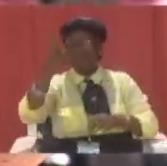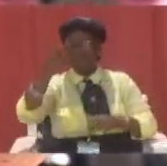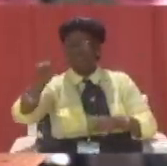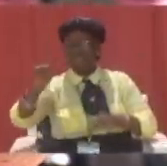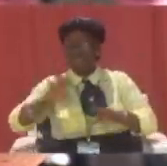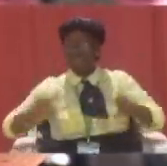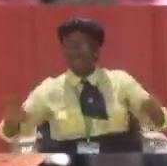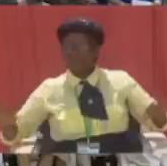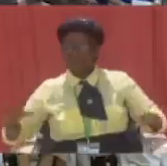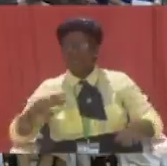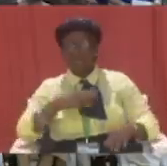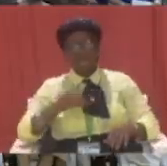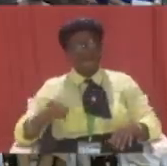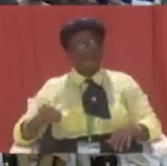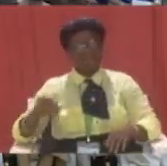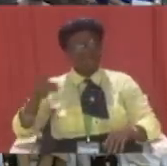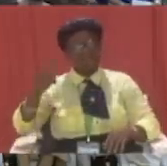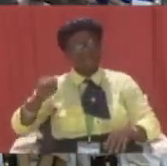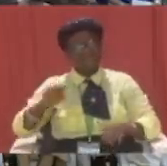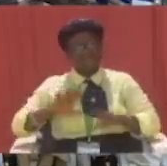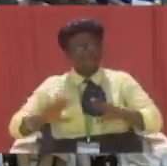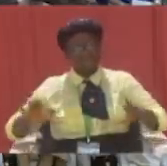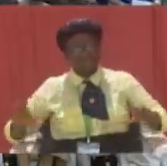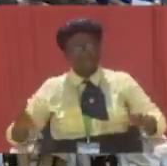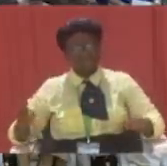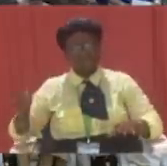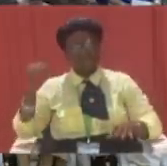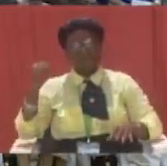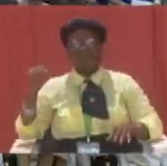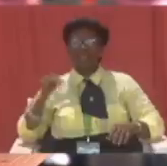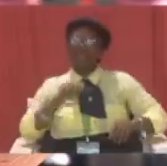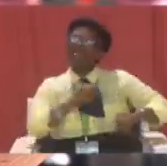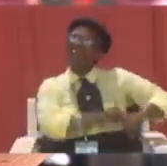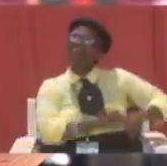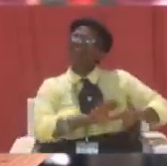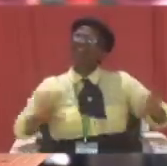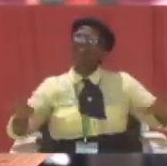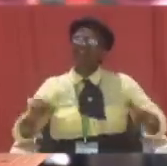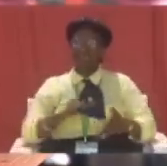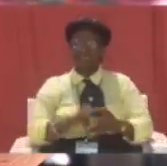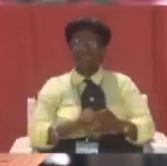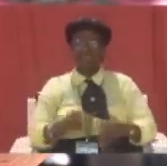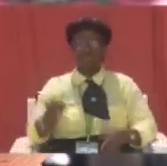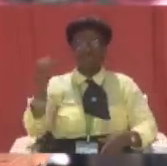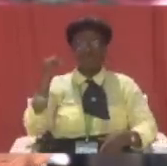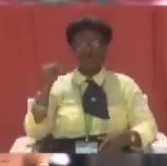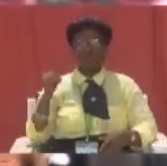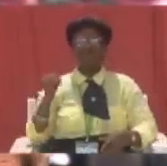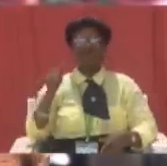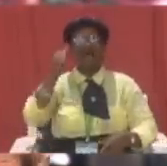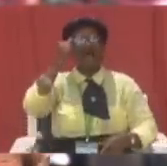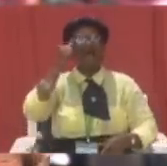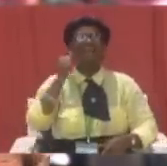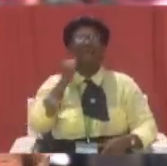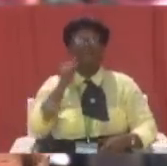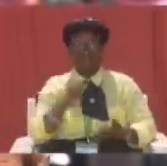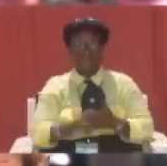and the children were defenseless. It was adults saying, get away from here.